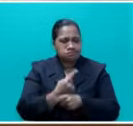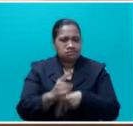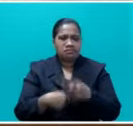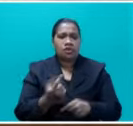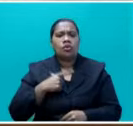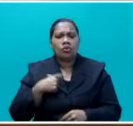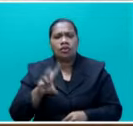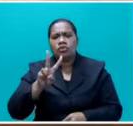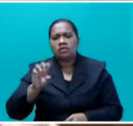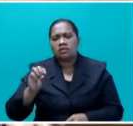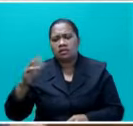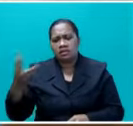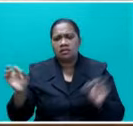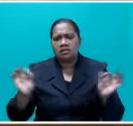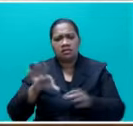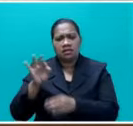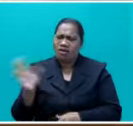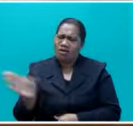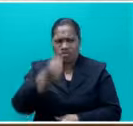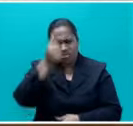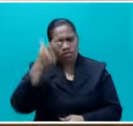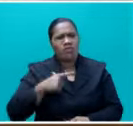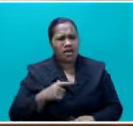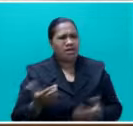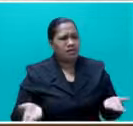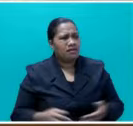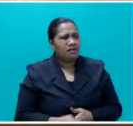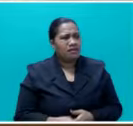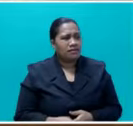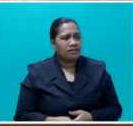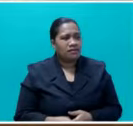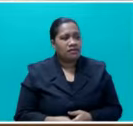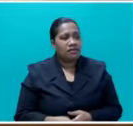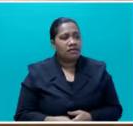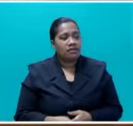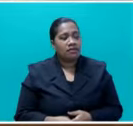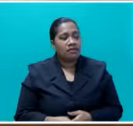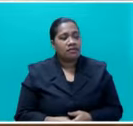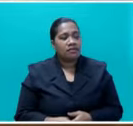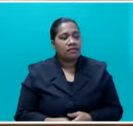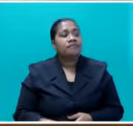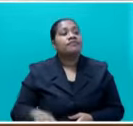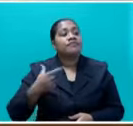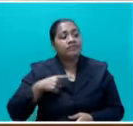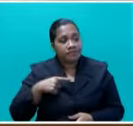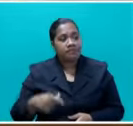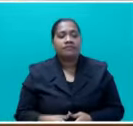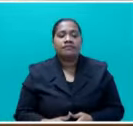in 2009. We all know why. Here, this is why.